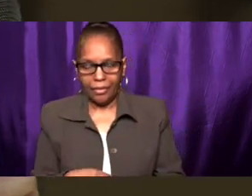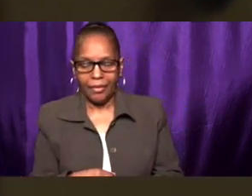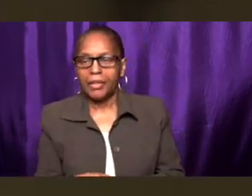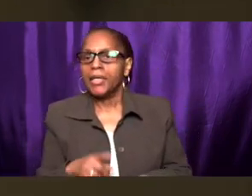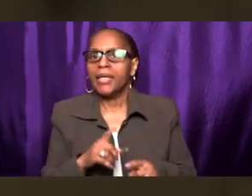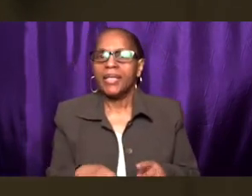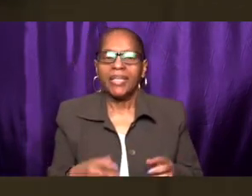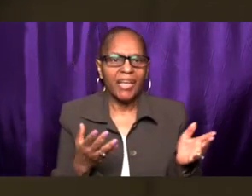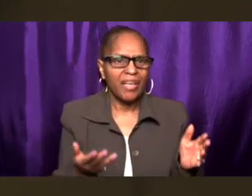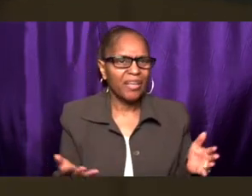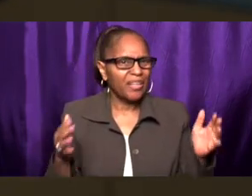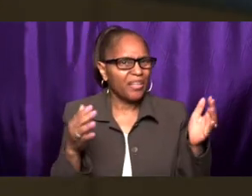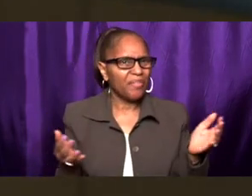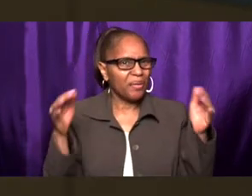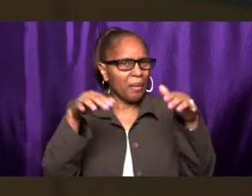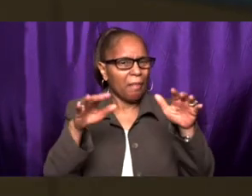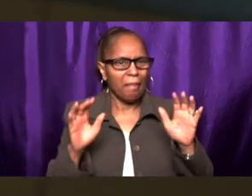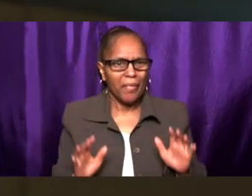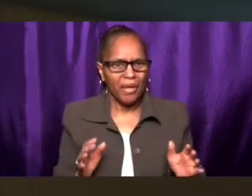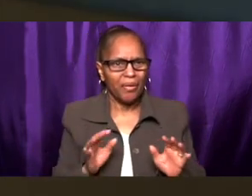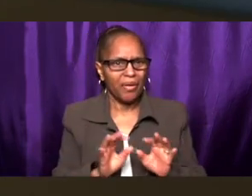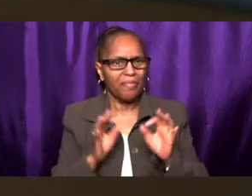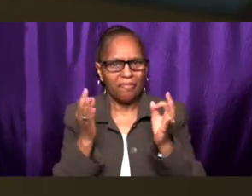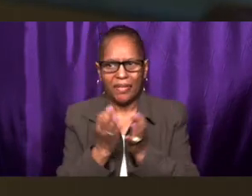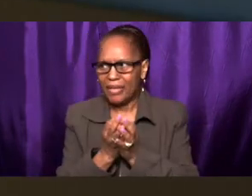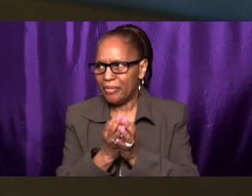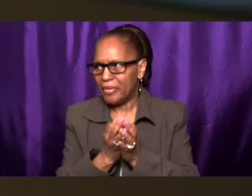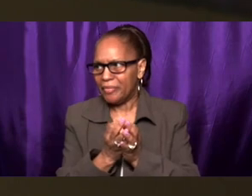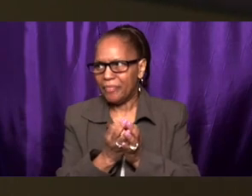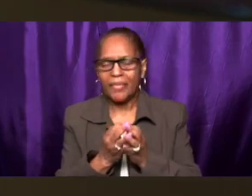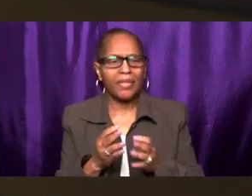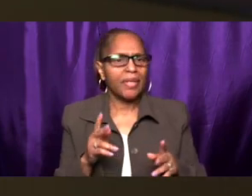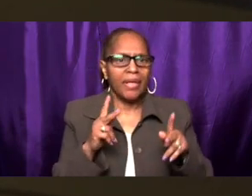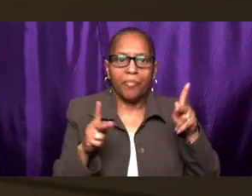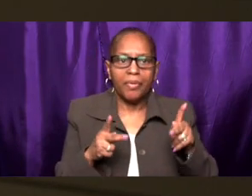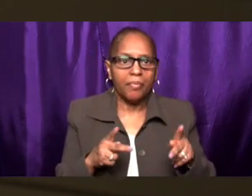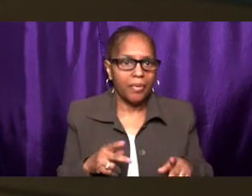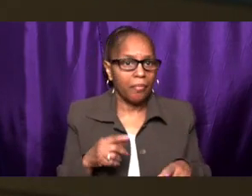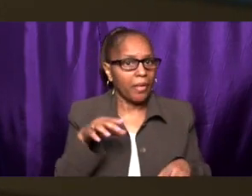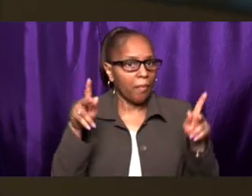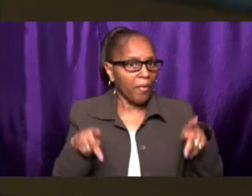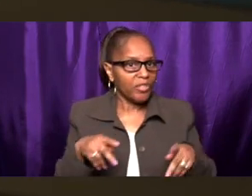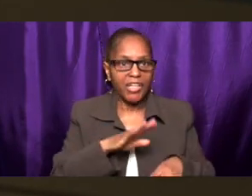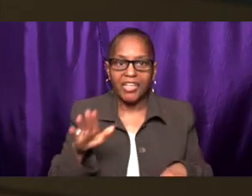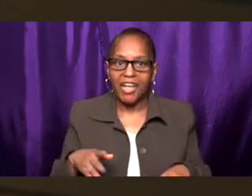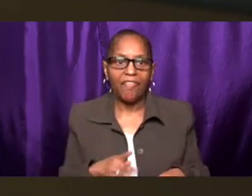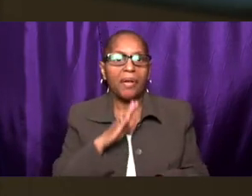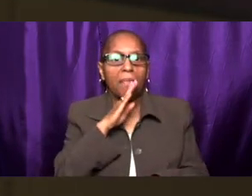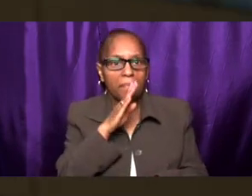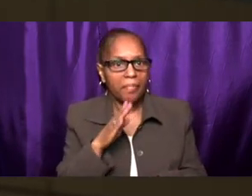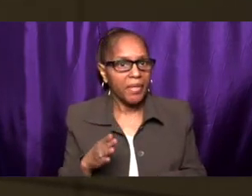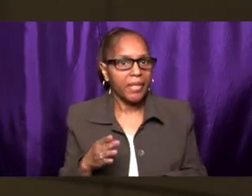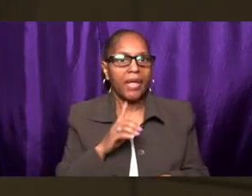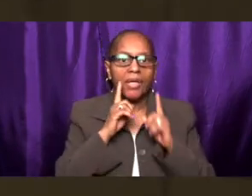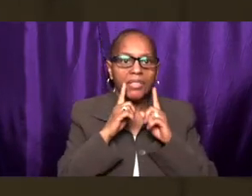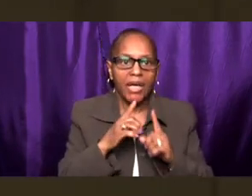Can't even bury them with dignity, because the Negro who ain't never been there is the one who wanna fall off in the casket.